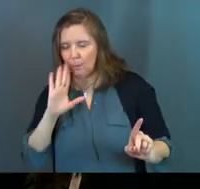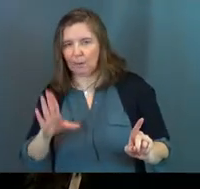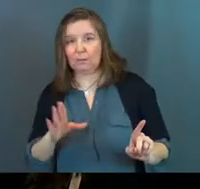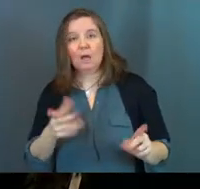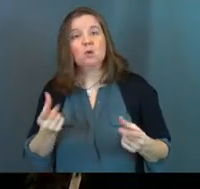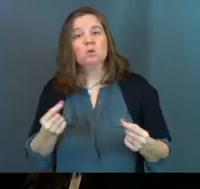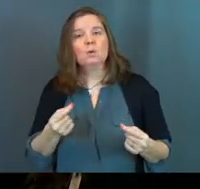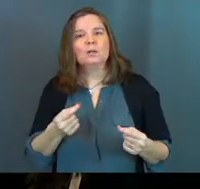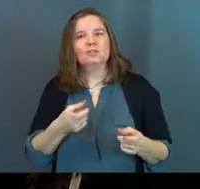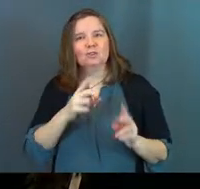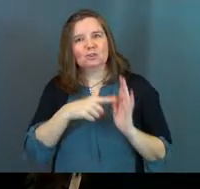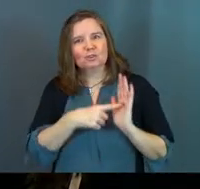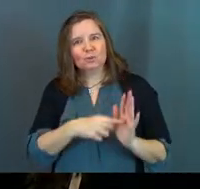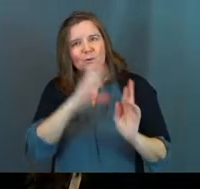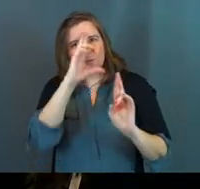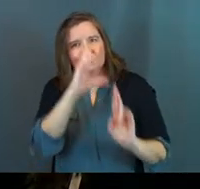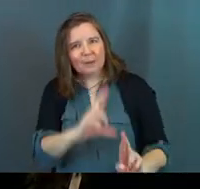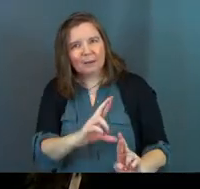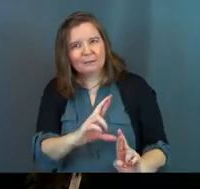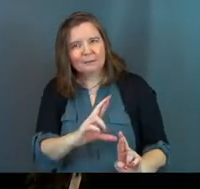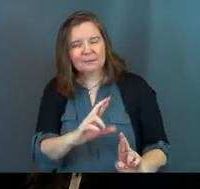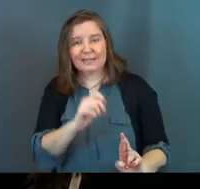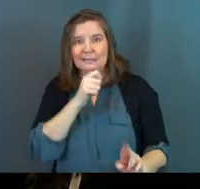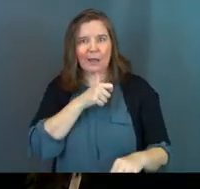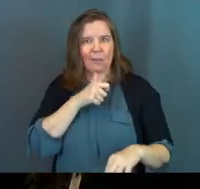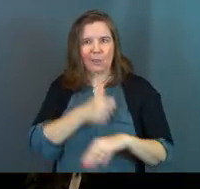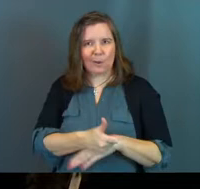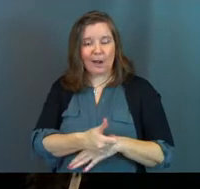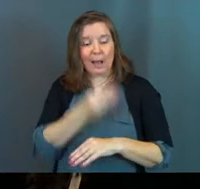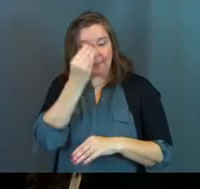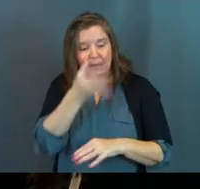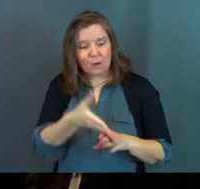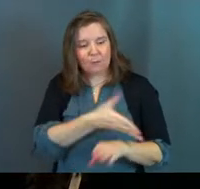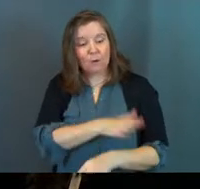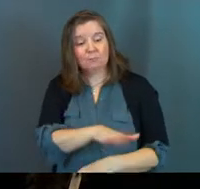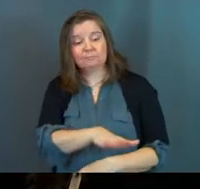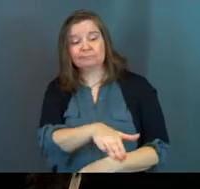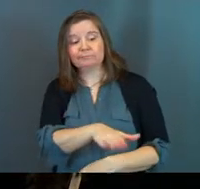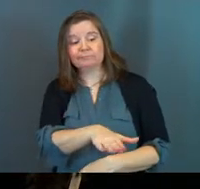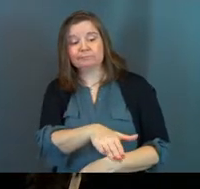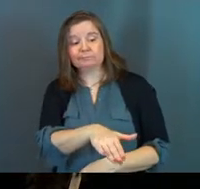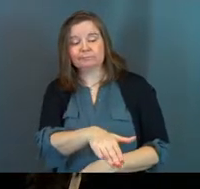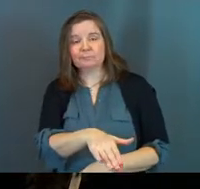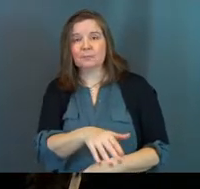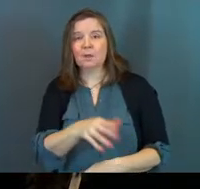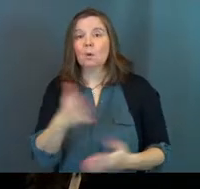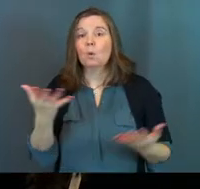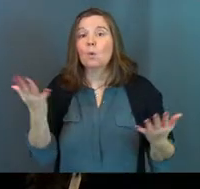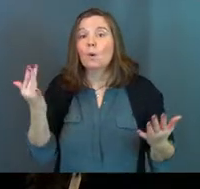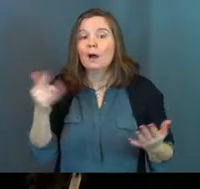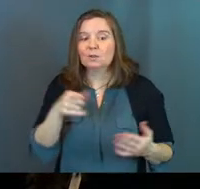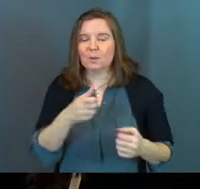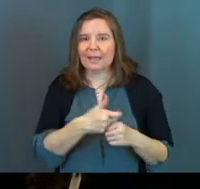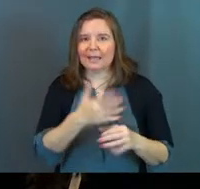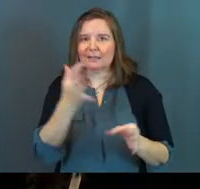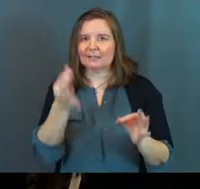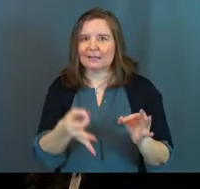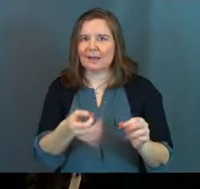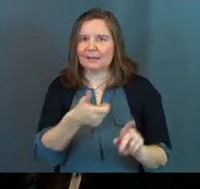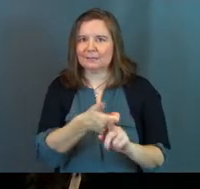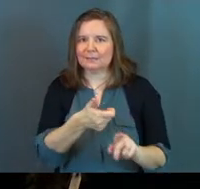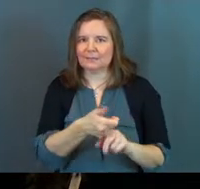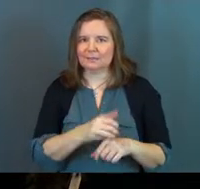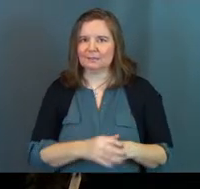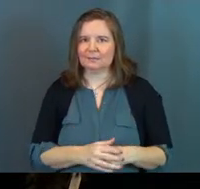telling them. It's not a threat. I'm letting them know ahead of time, so what? So they can make their